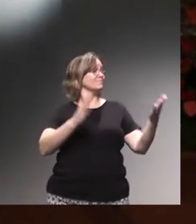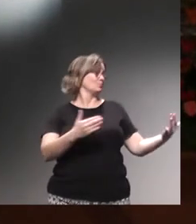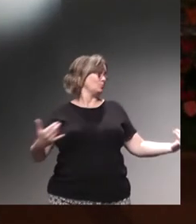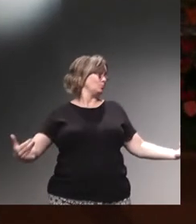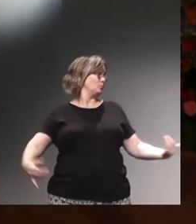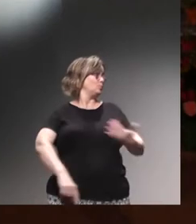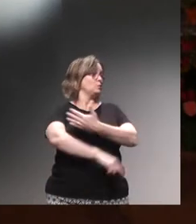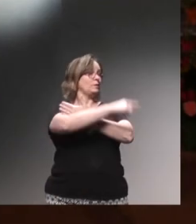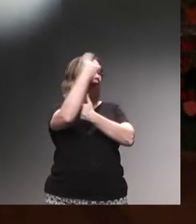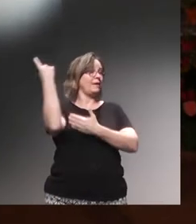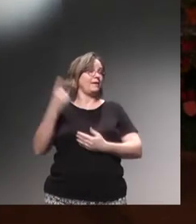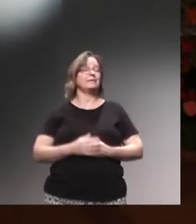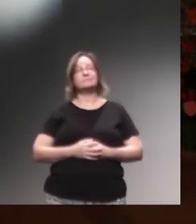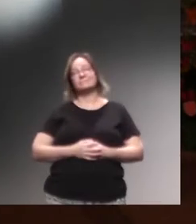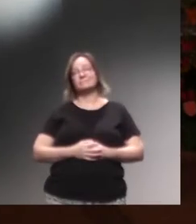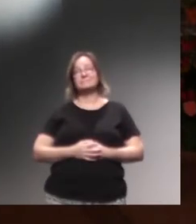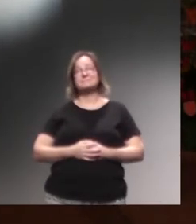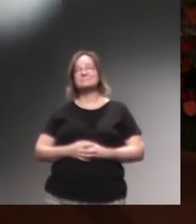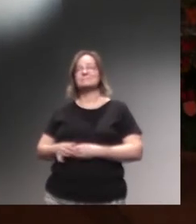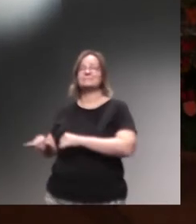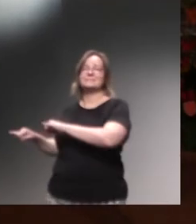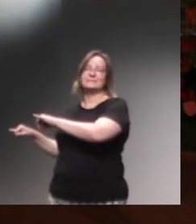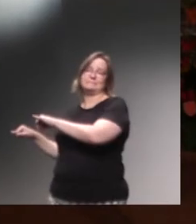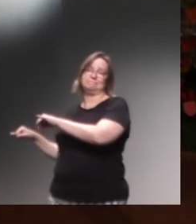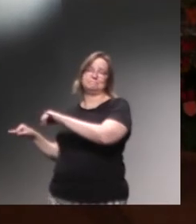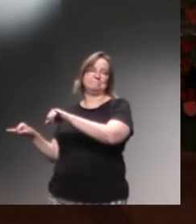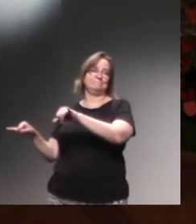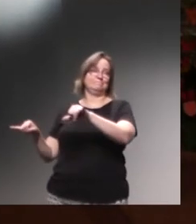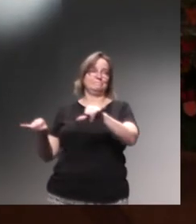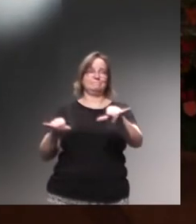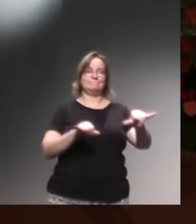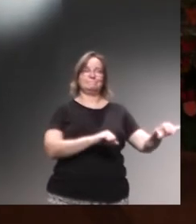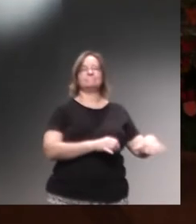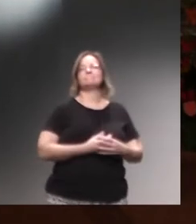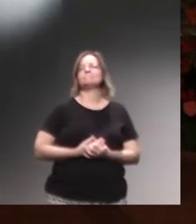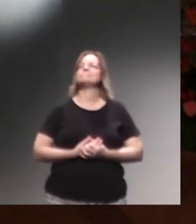it's still all about the love